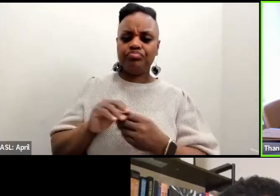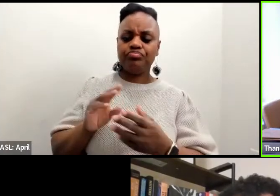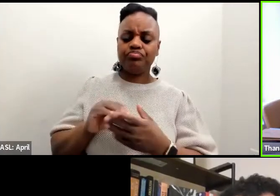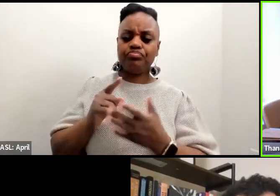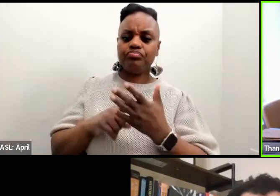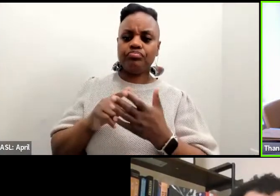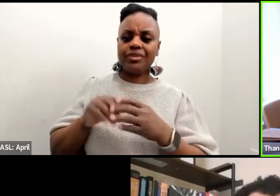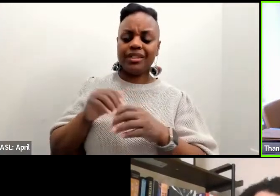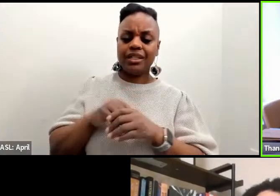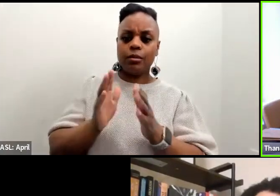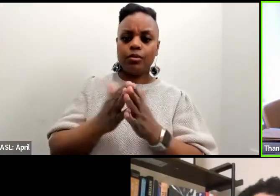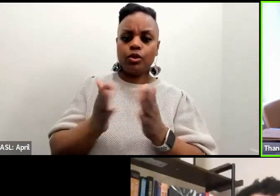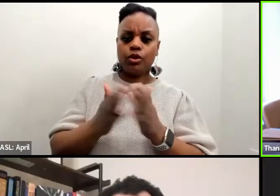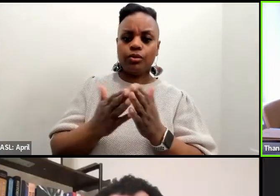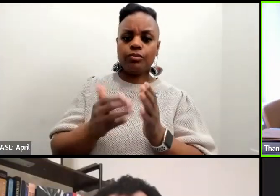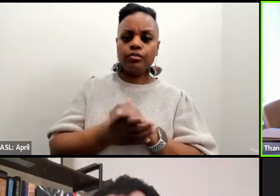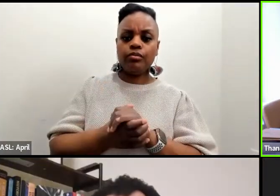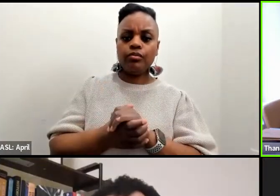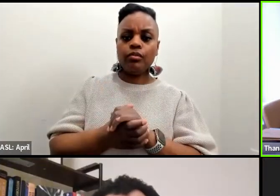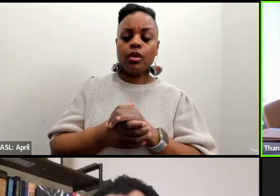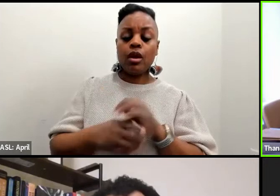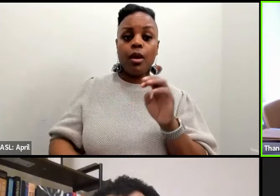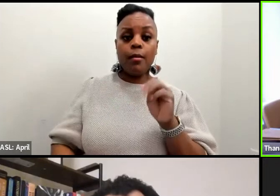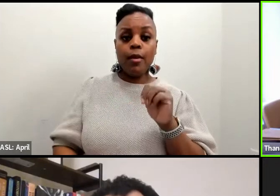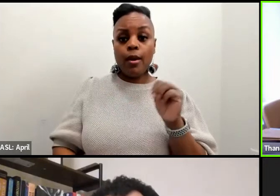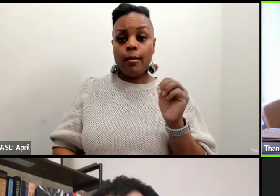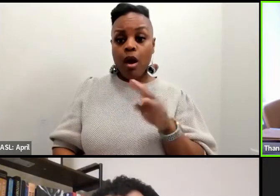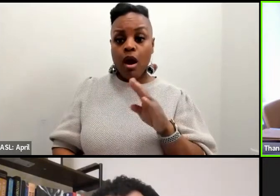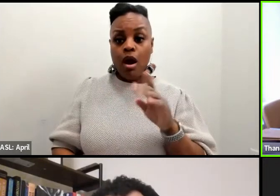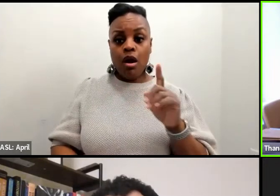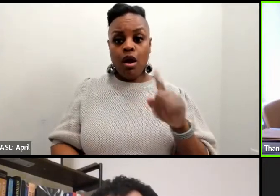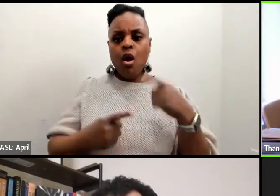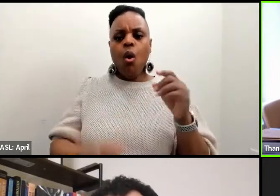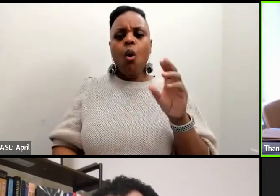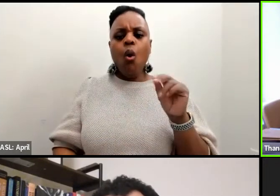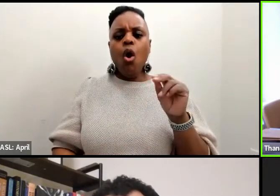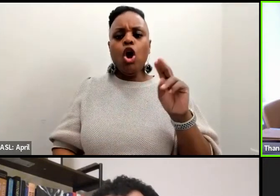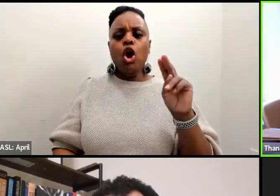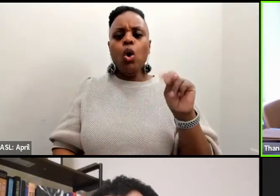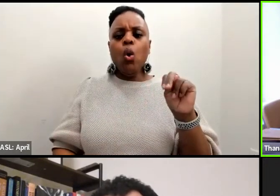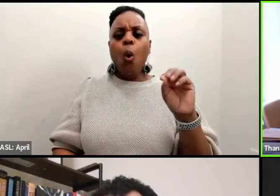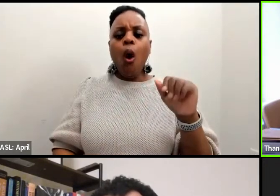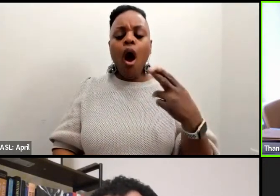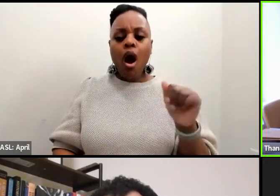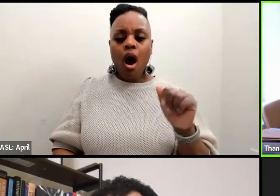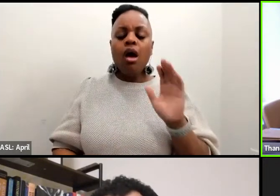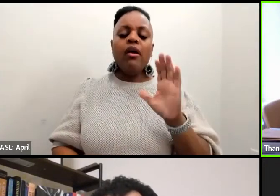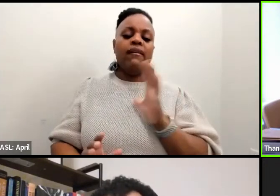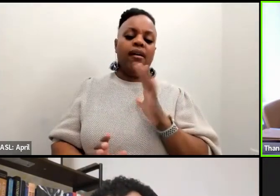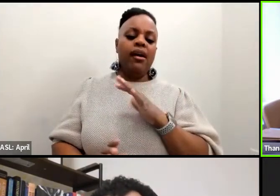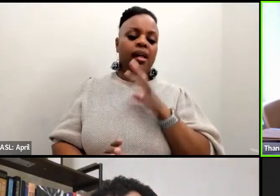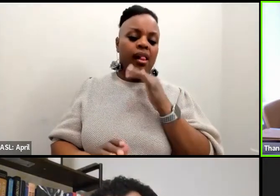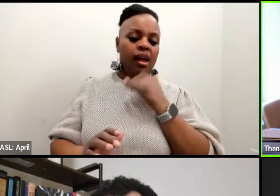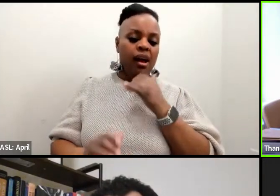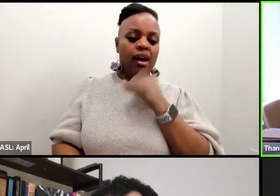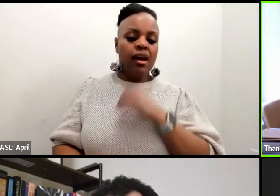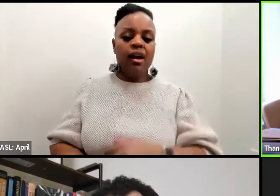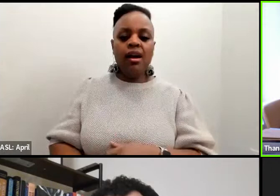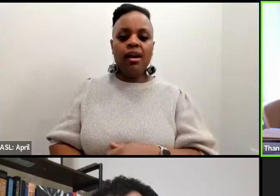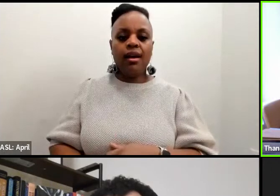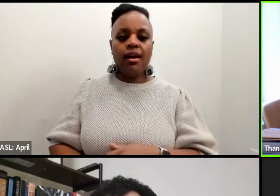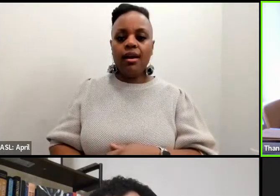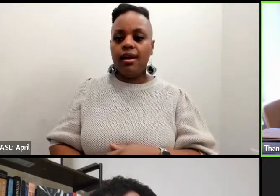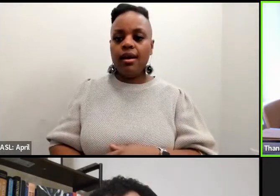been misunderstood, that people thought of it as a mass popular organization when in